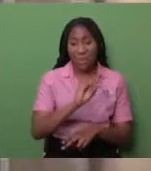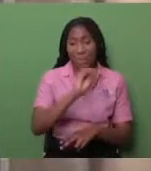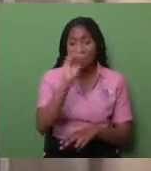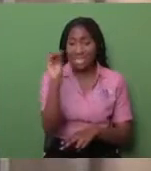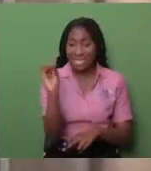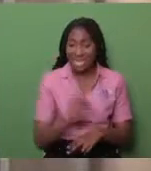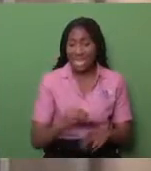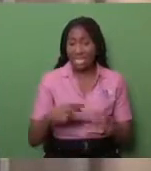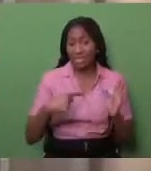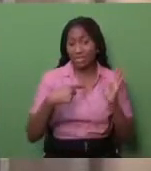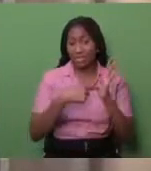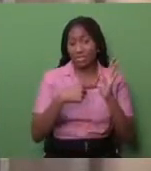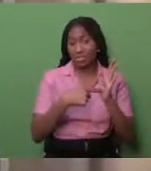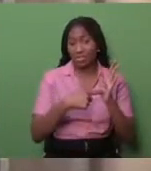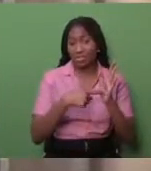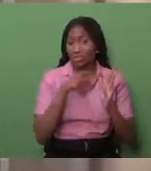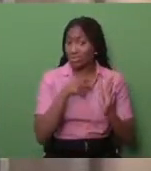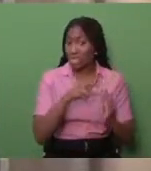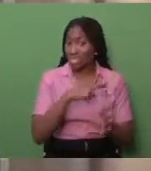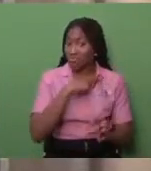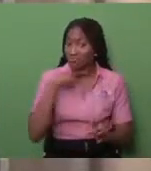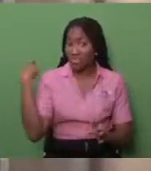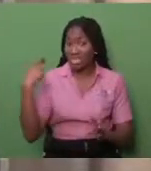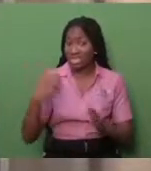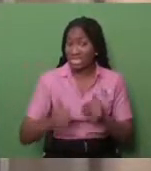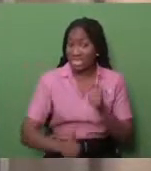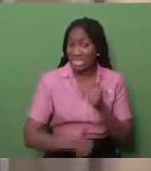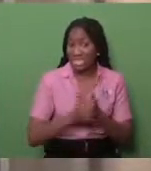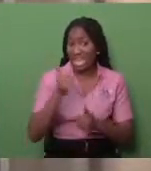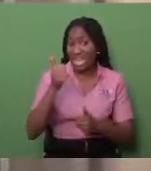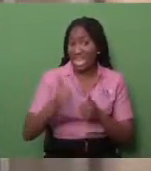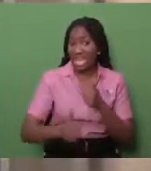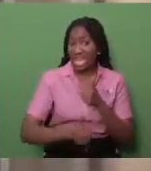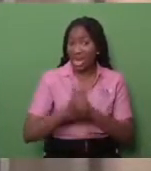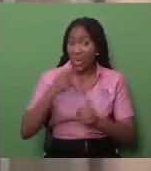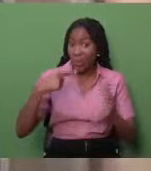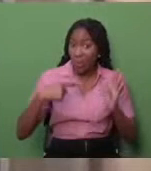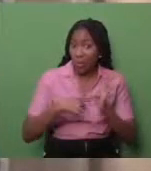slippery slope to be on. It's a risky place to be. This is exceedingly high